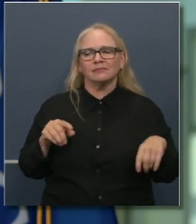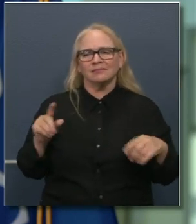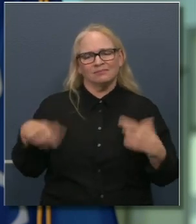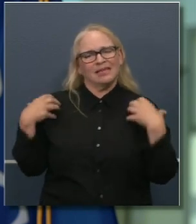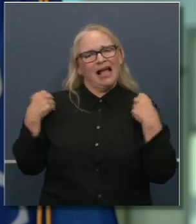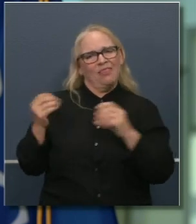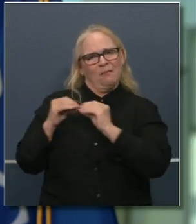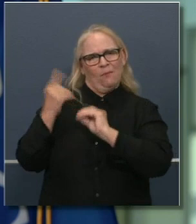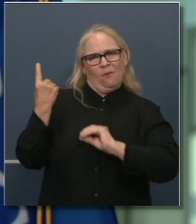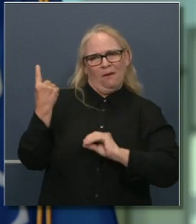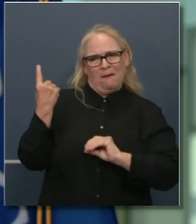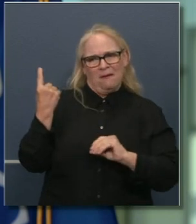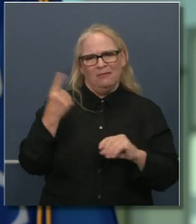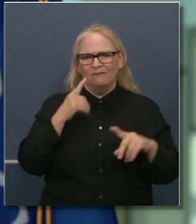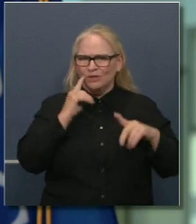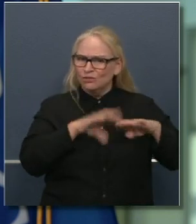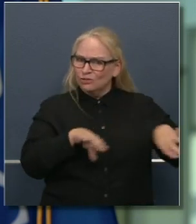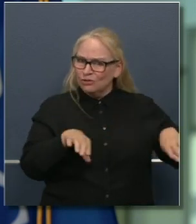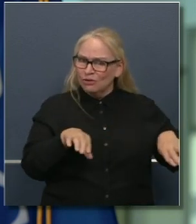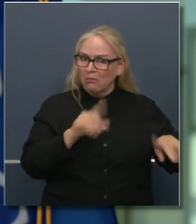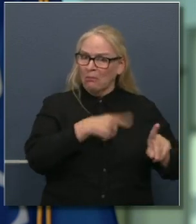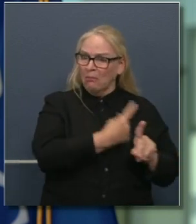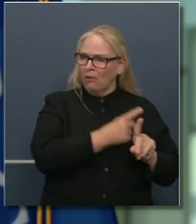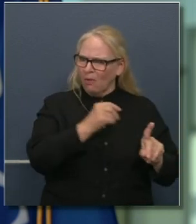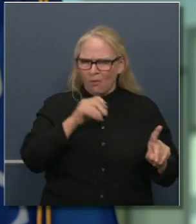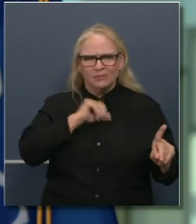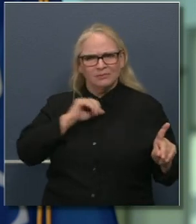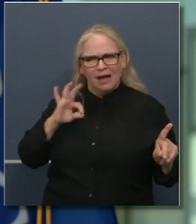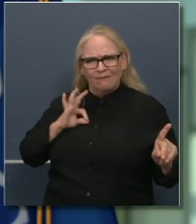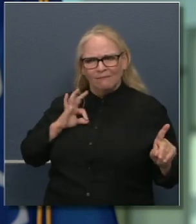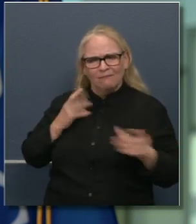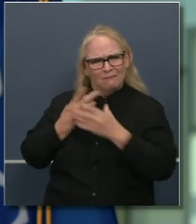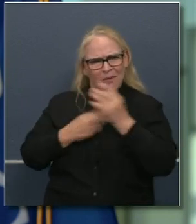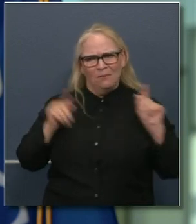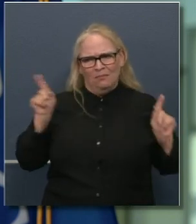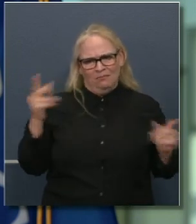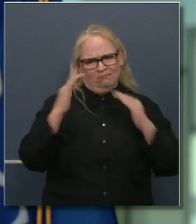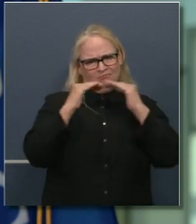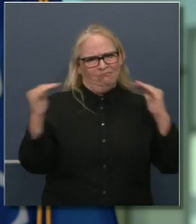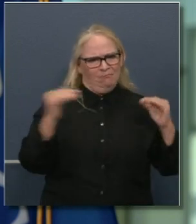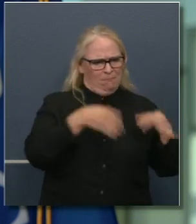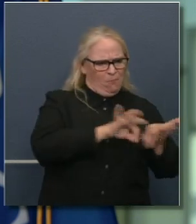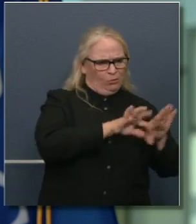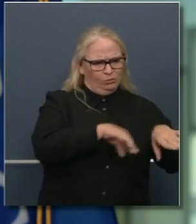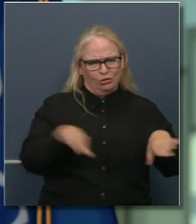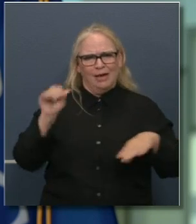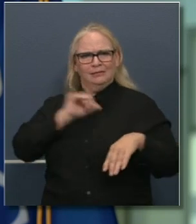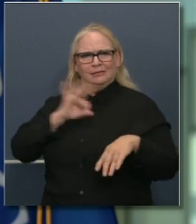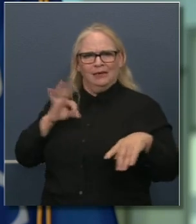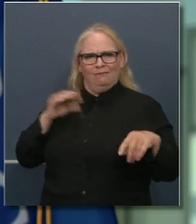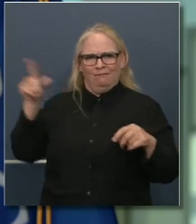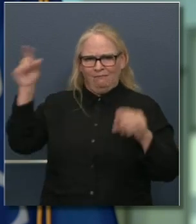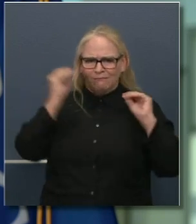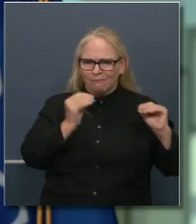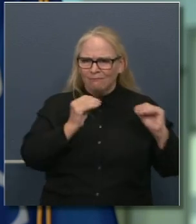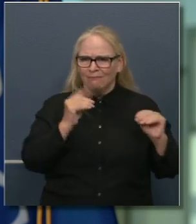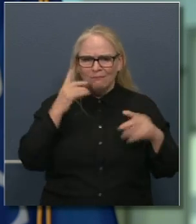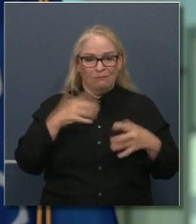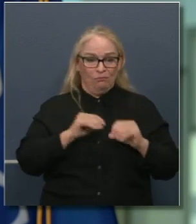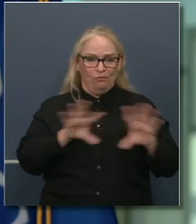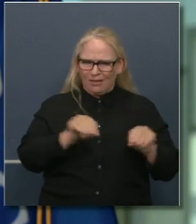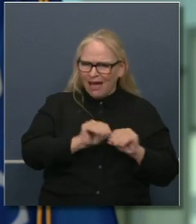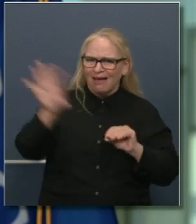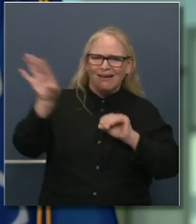just our kids, but also those that are entrusted with their care. And based upon the spread, based upon the increased spread of